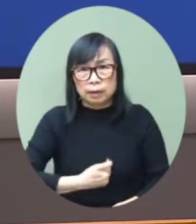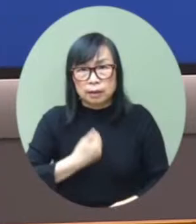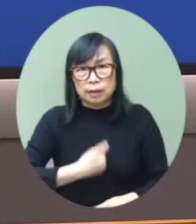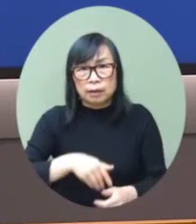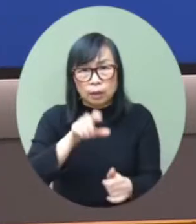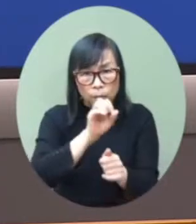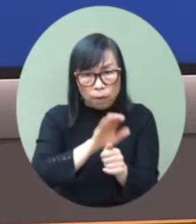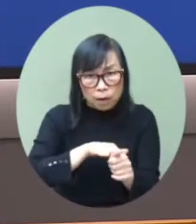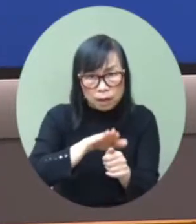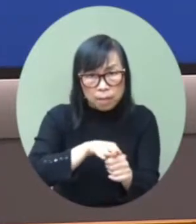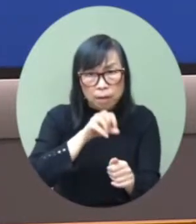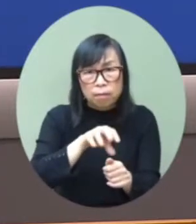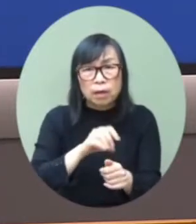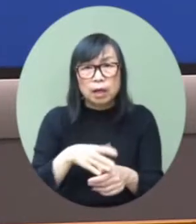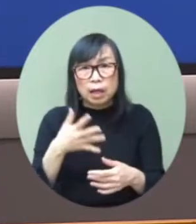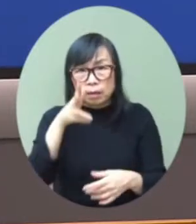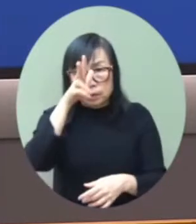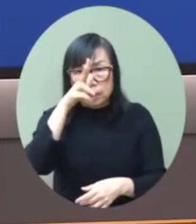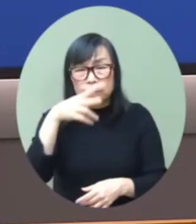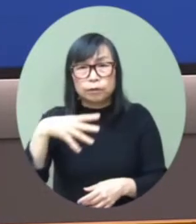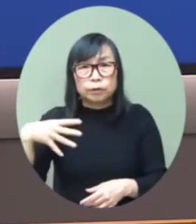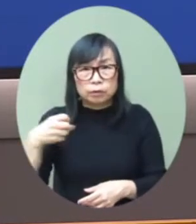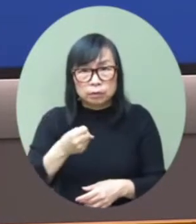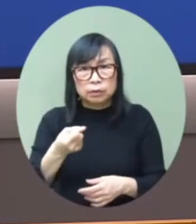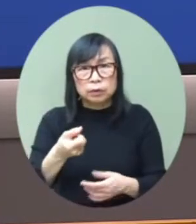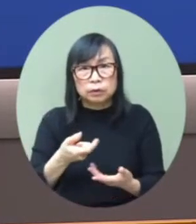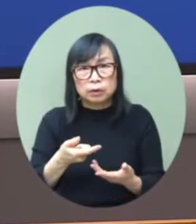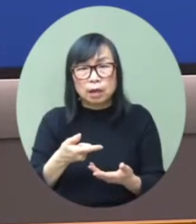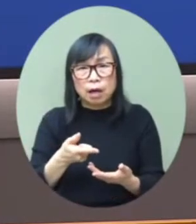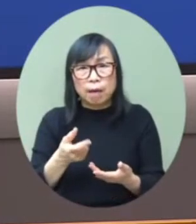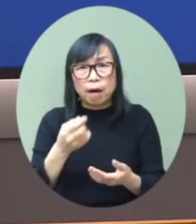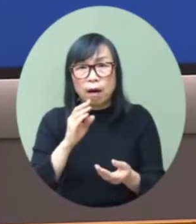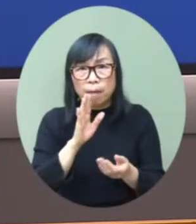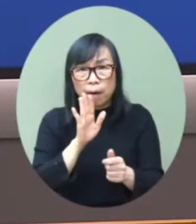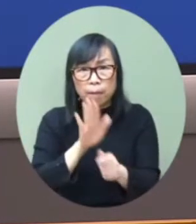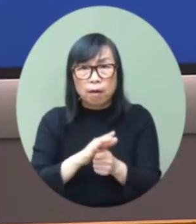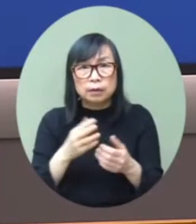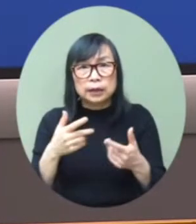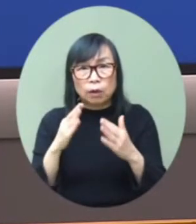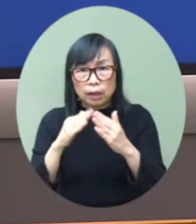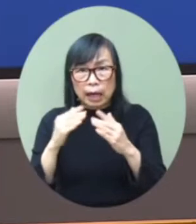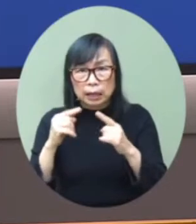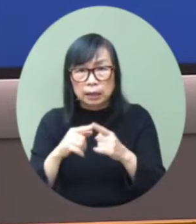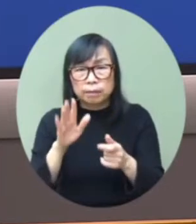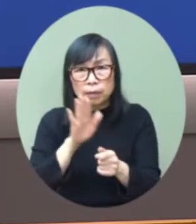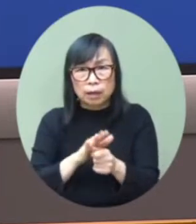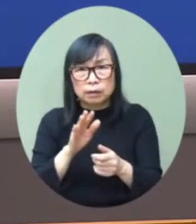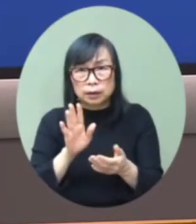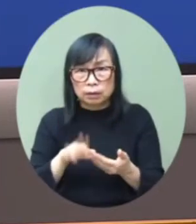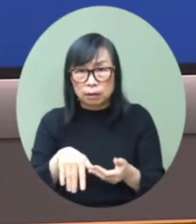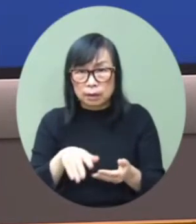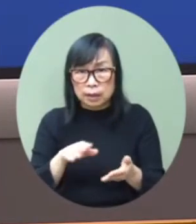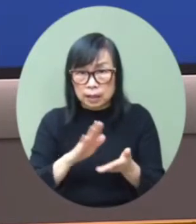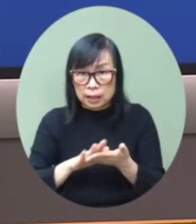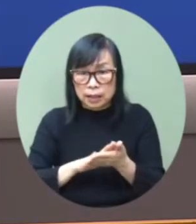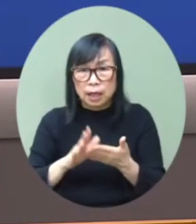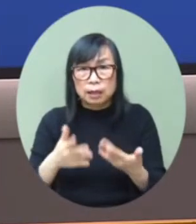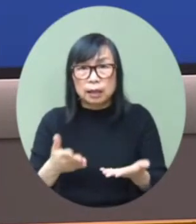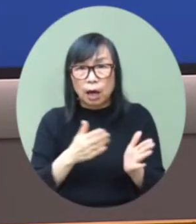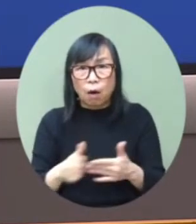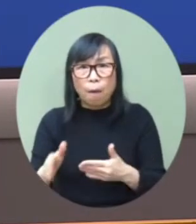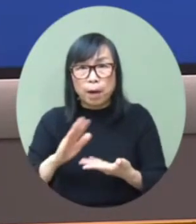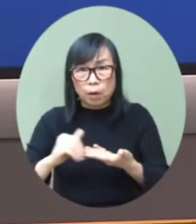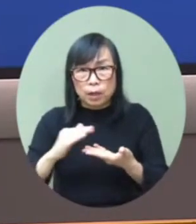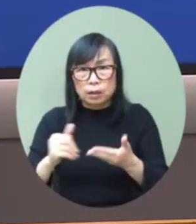family, I express my deepest condolences. The Hong Kong SAR government has the duty to assist